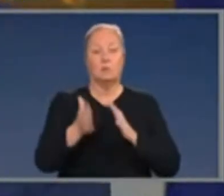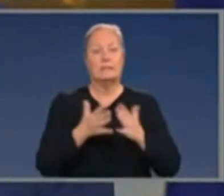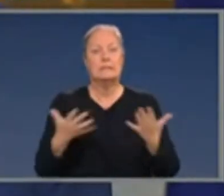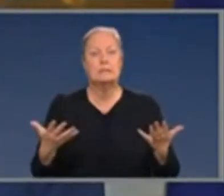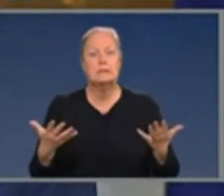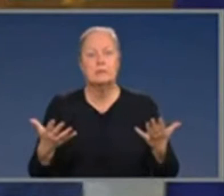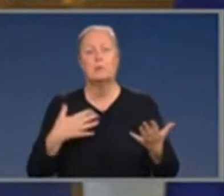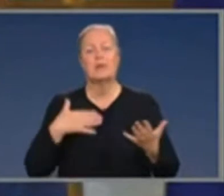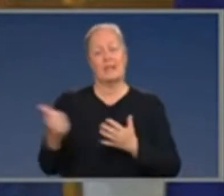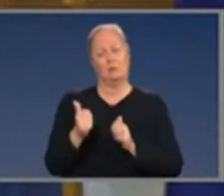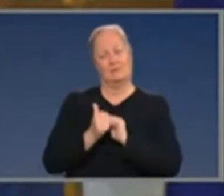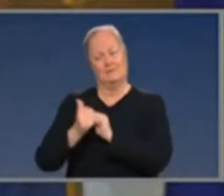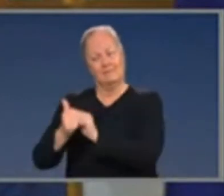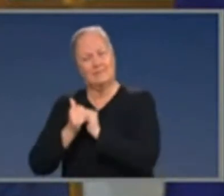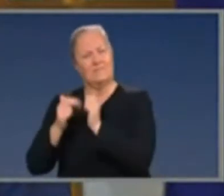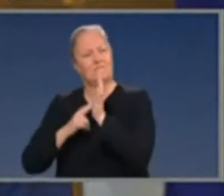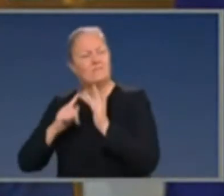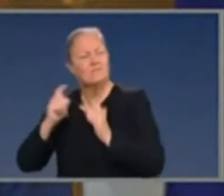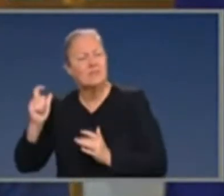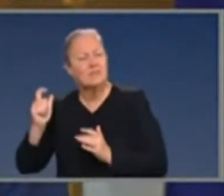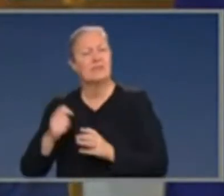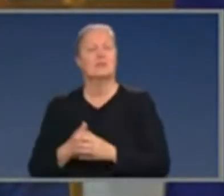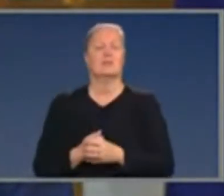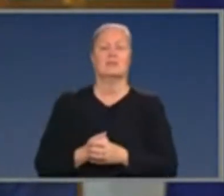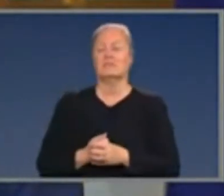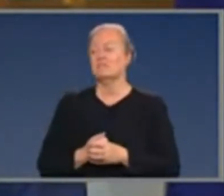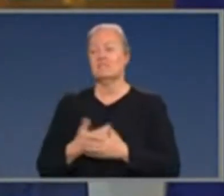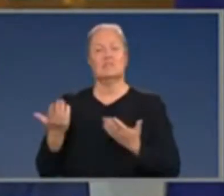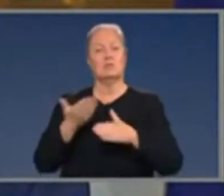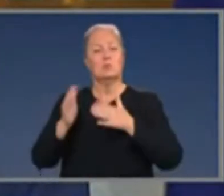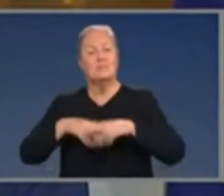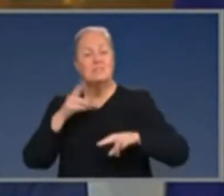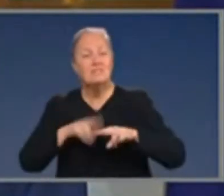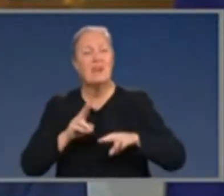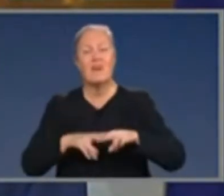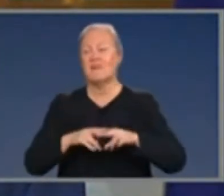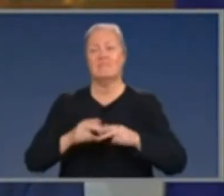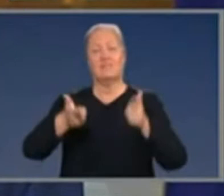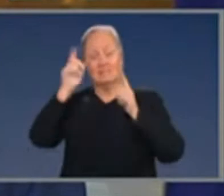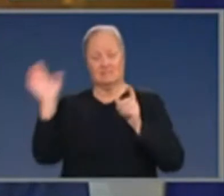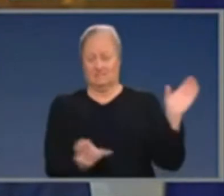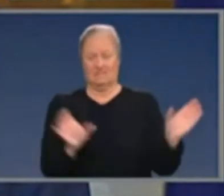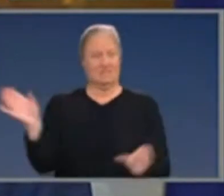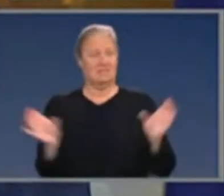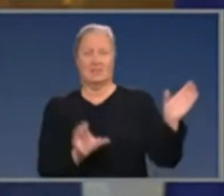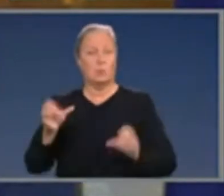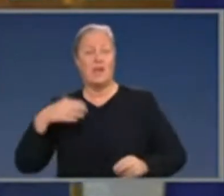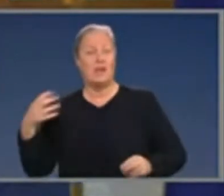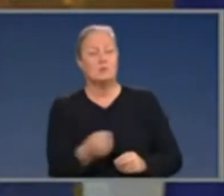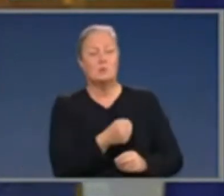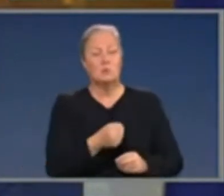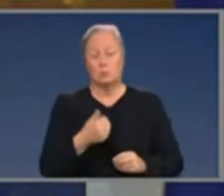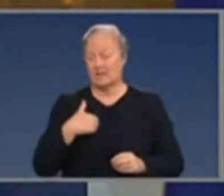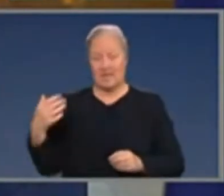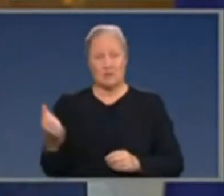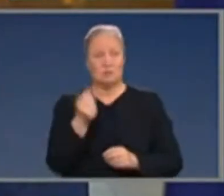in partnership with Victoria, a new staff, new leadership, and that staff had to be found